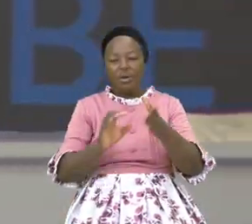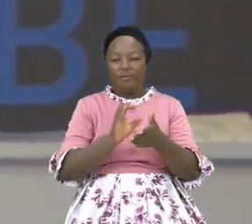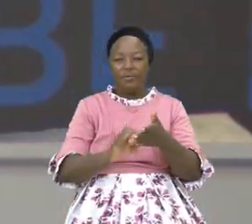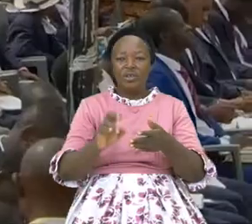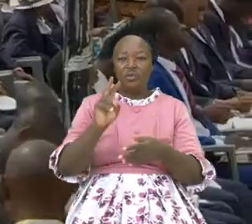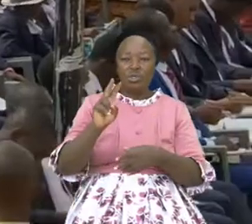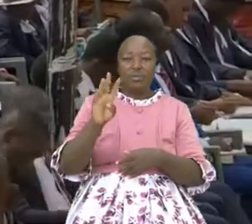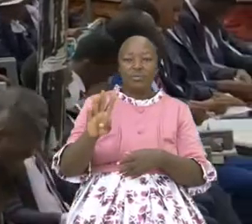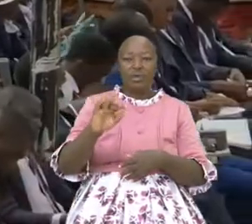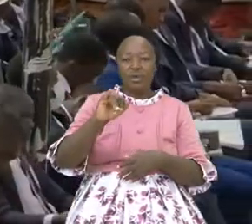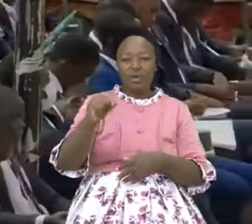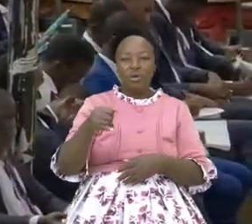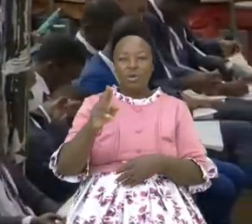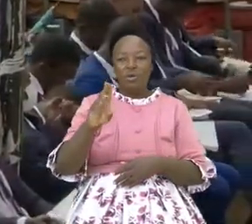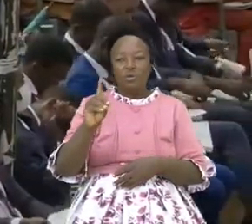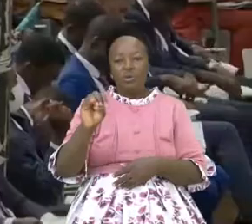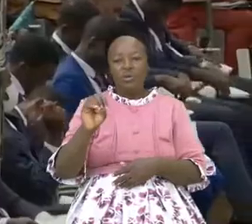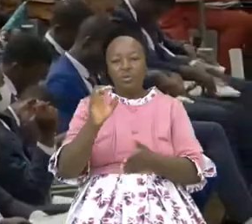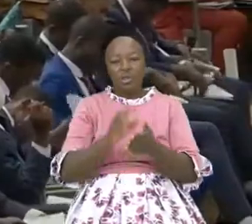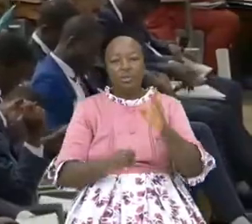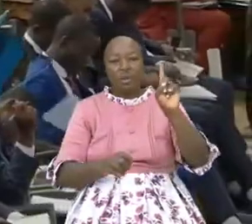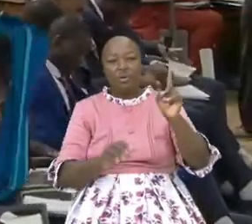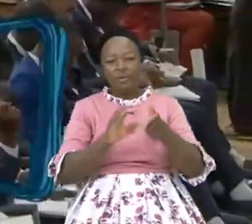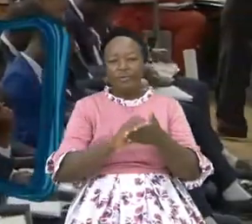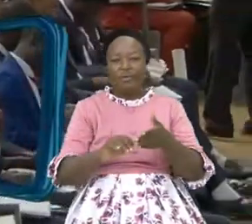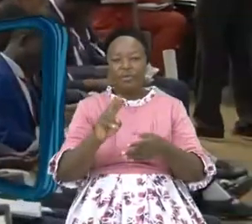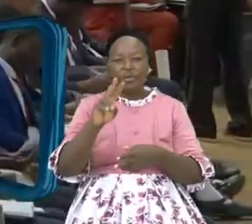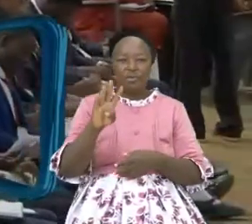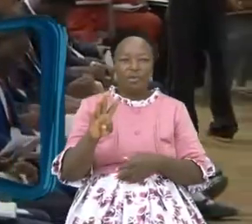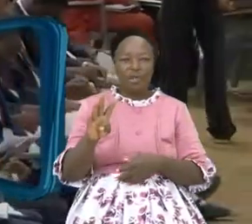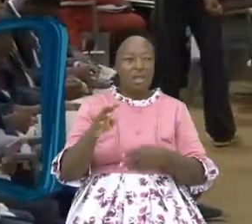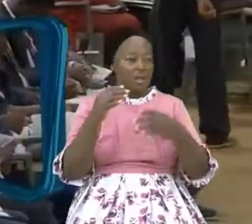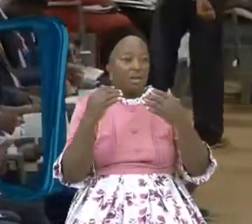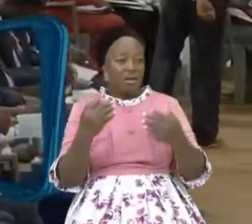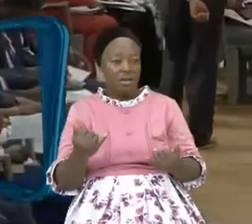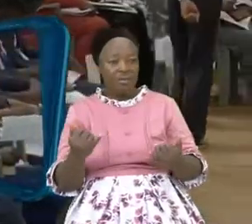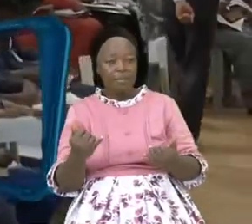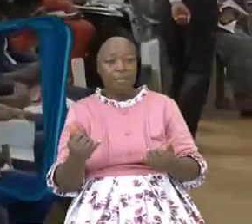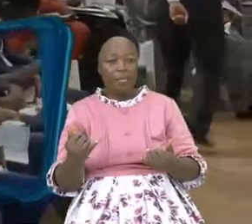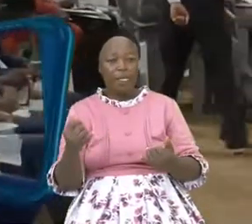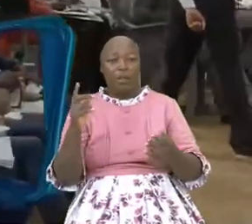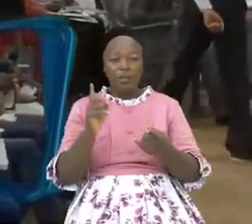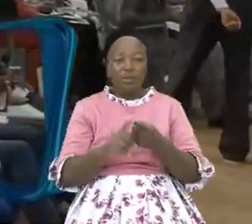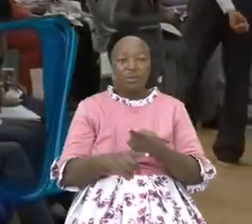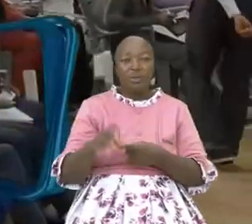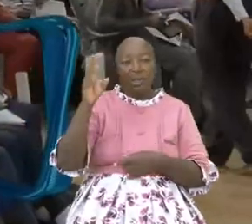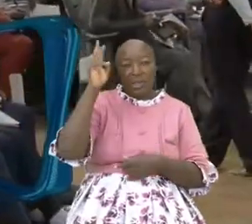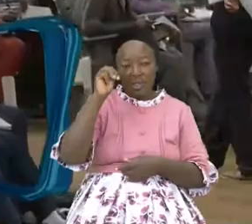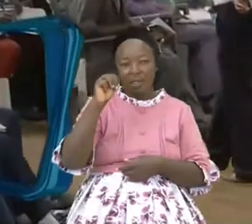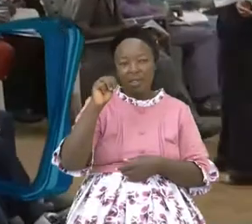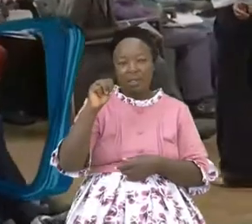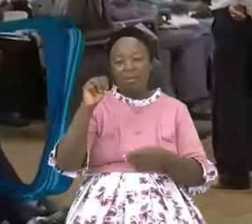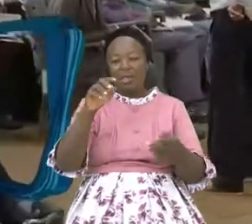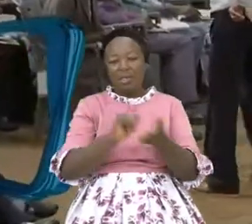Jude chapter 1. We're looking at verse 24 now. Unto him that